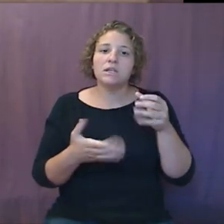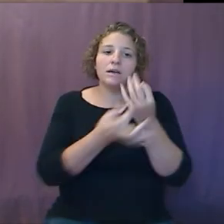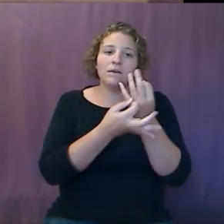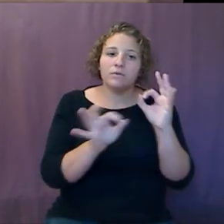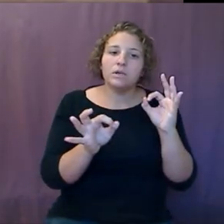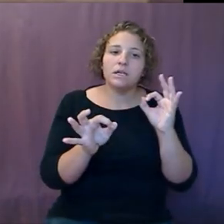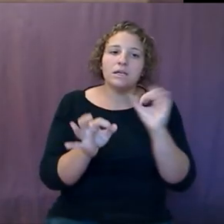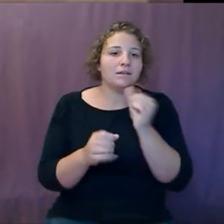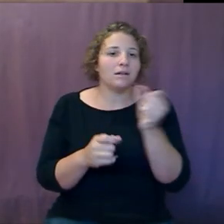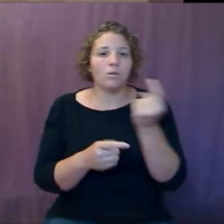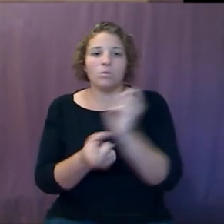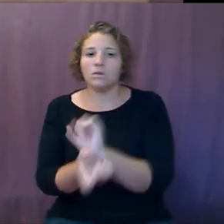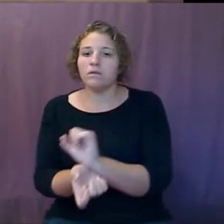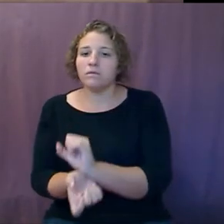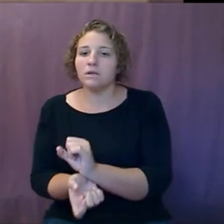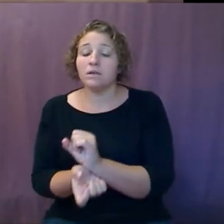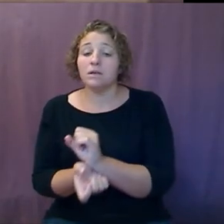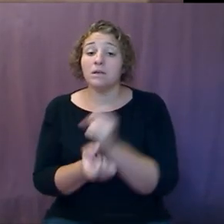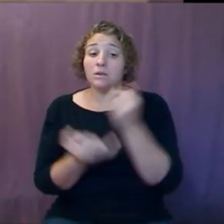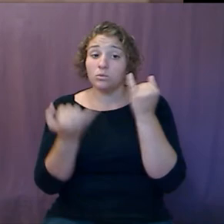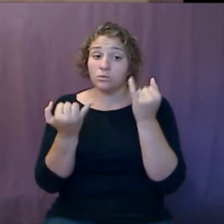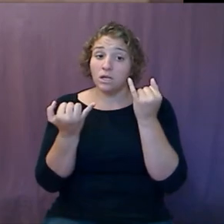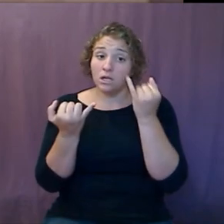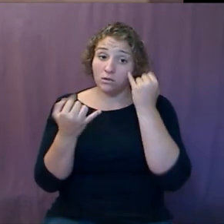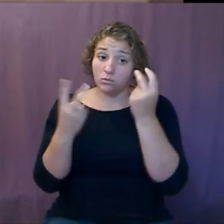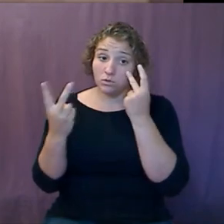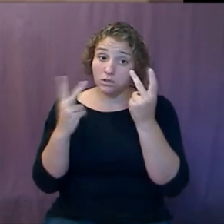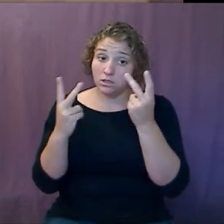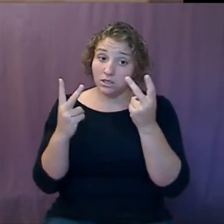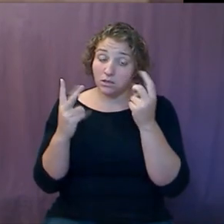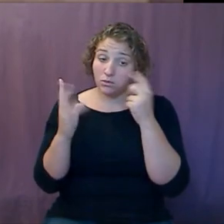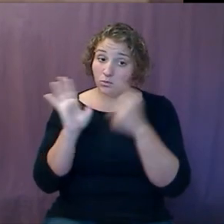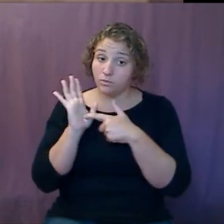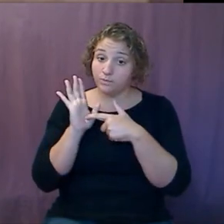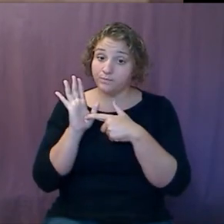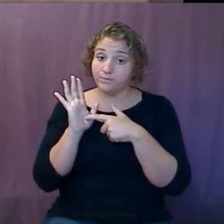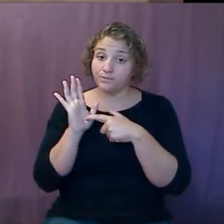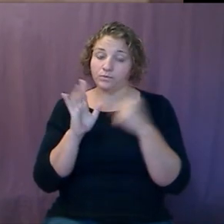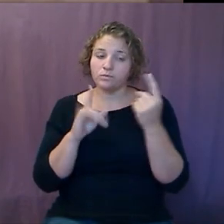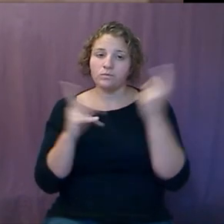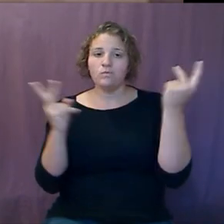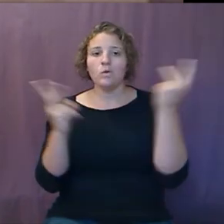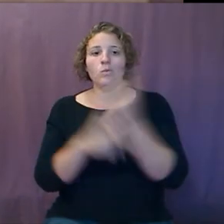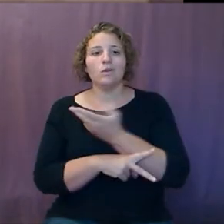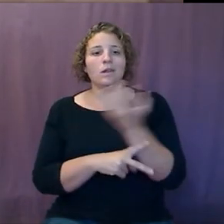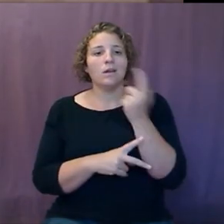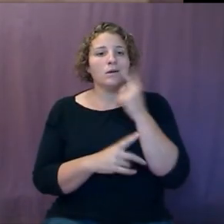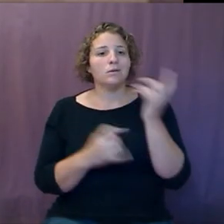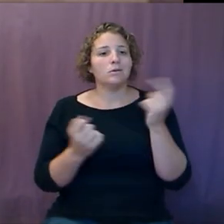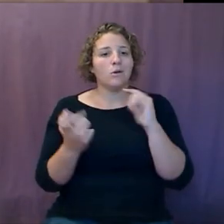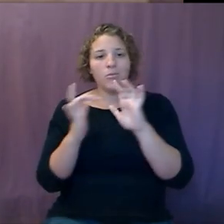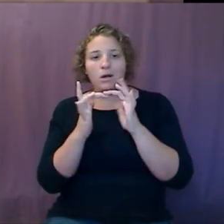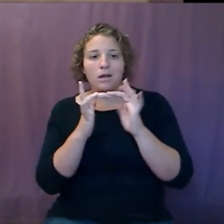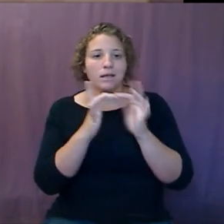there is today if you're paying attention and there's you know one of the worst things you can do is spend a lot of time on the internet